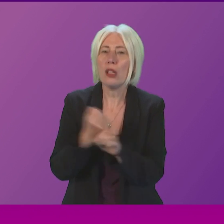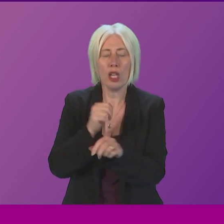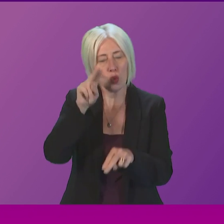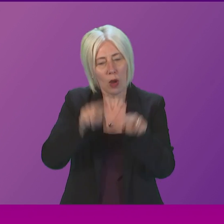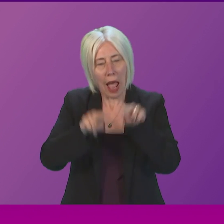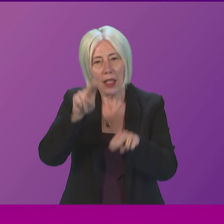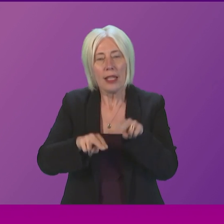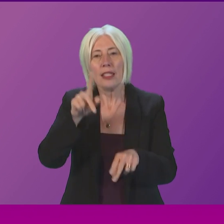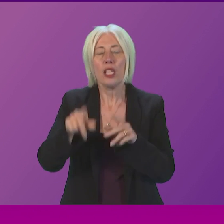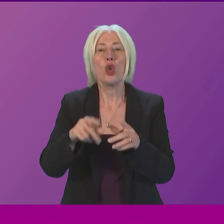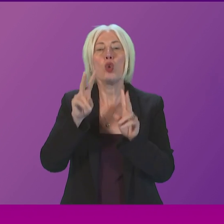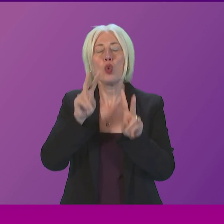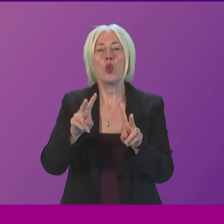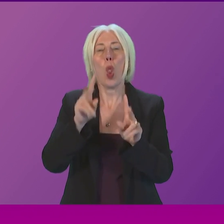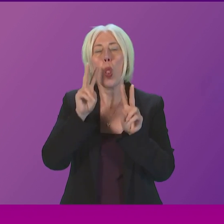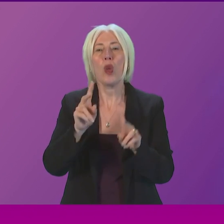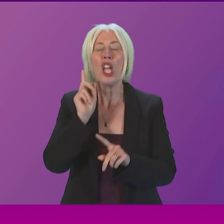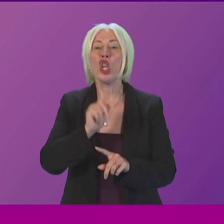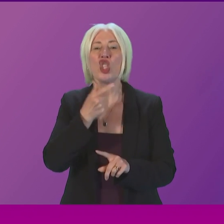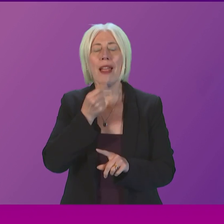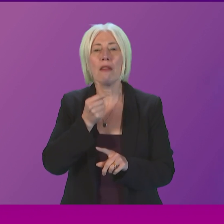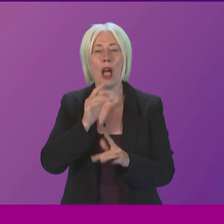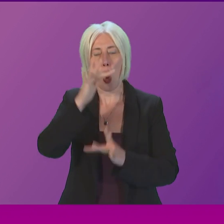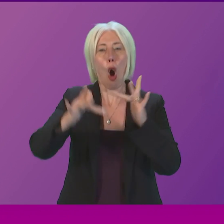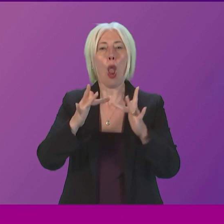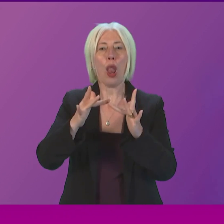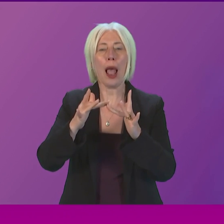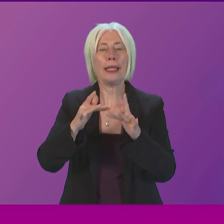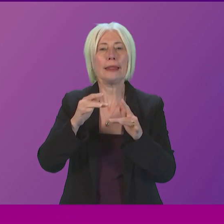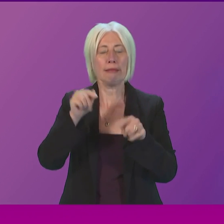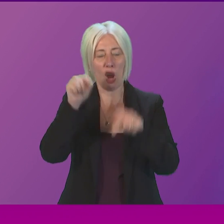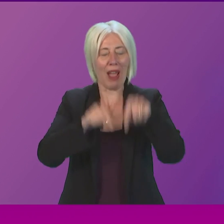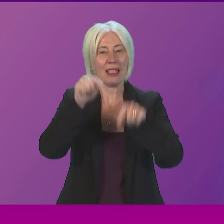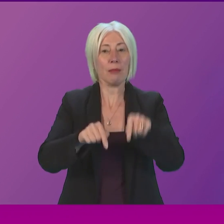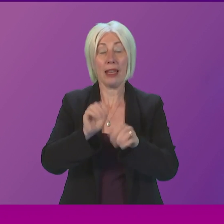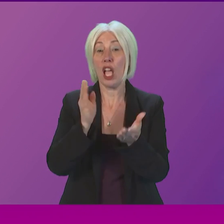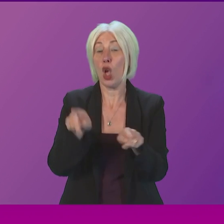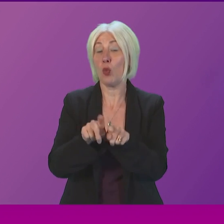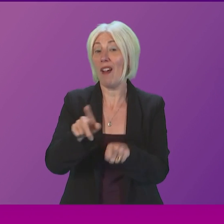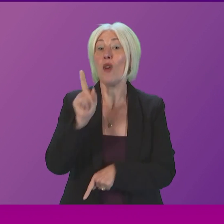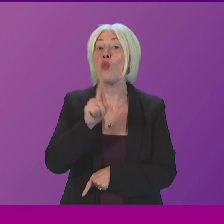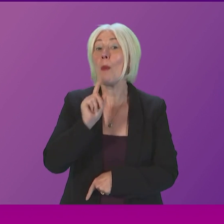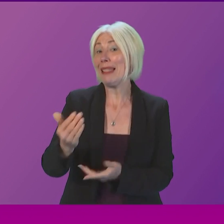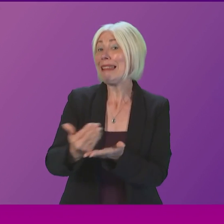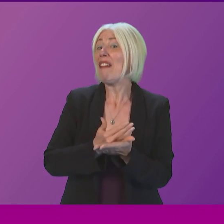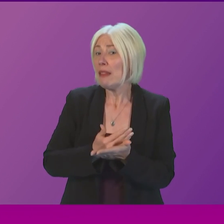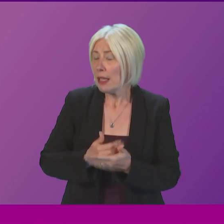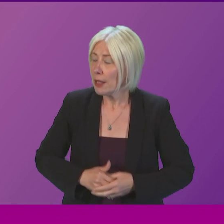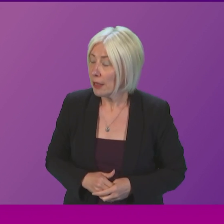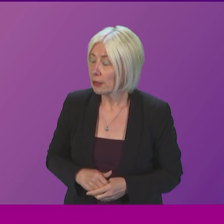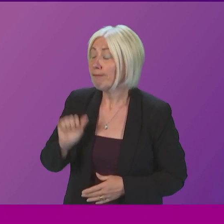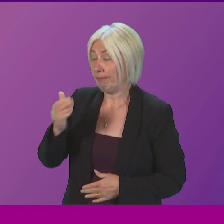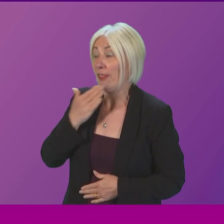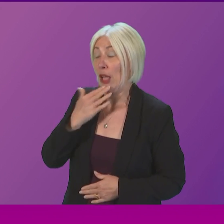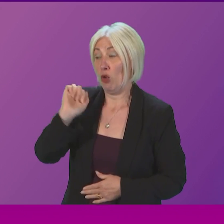the impact of gendered online harassment on women's safety? First Minister. I'm grateful to Rona Mackay for raising this issue, and I put on